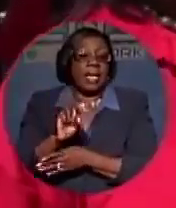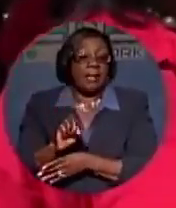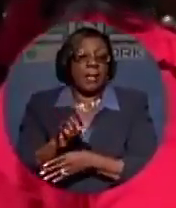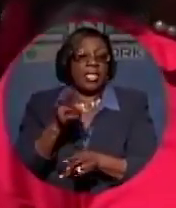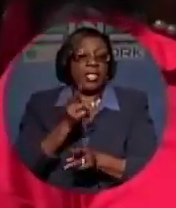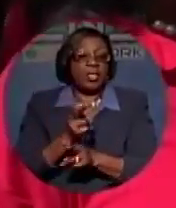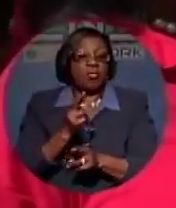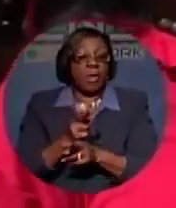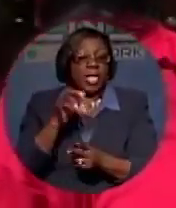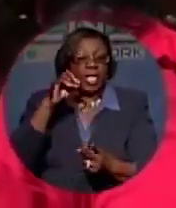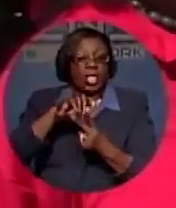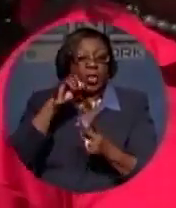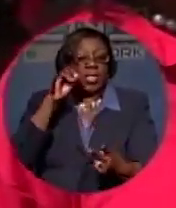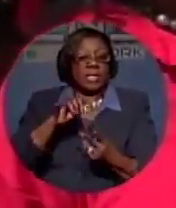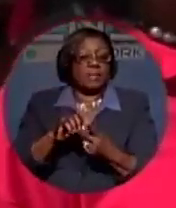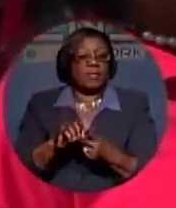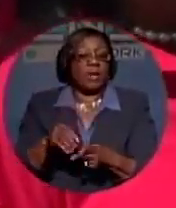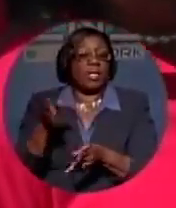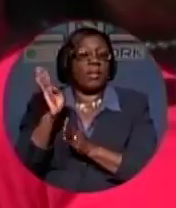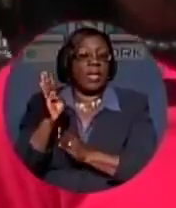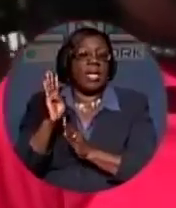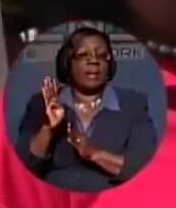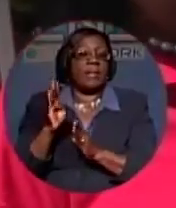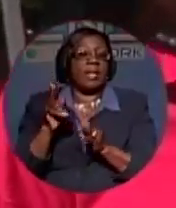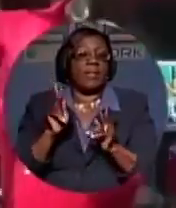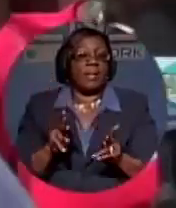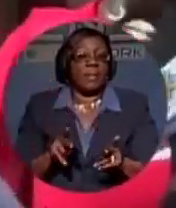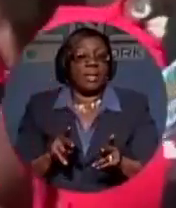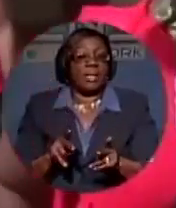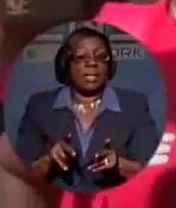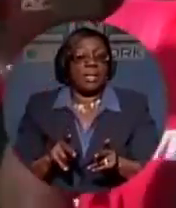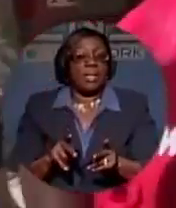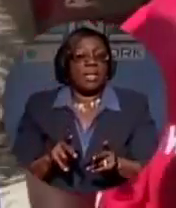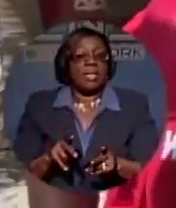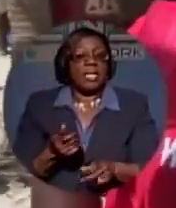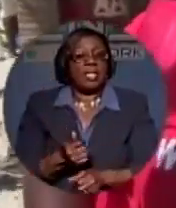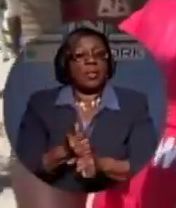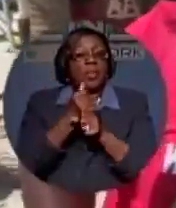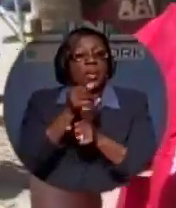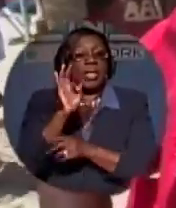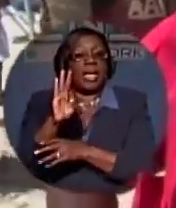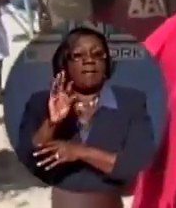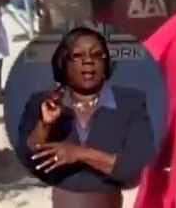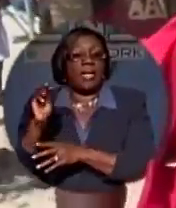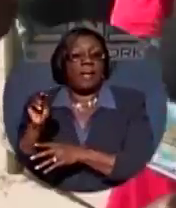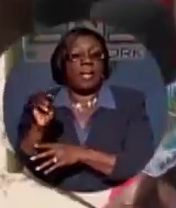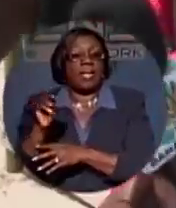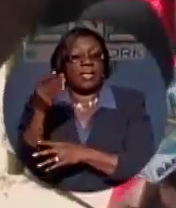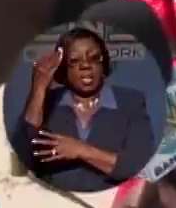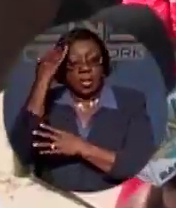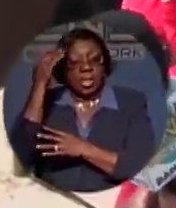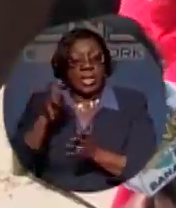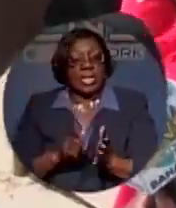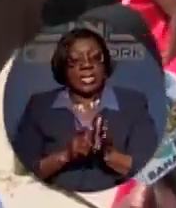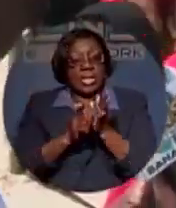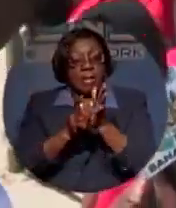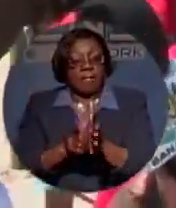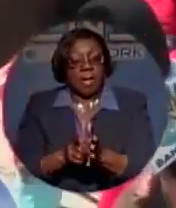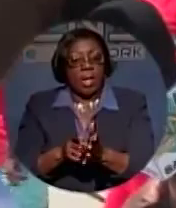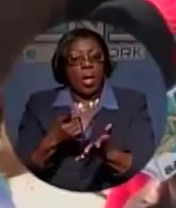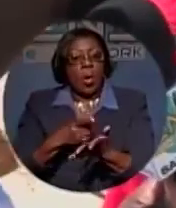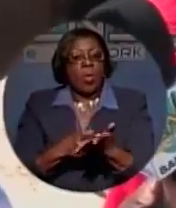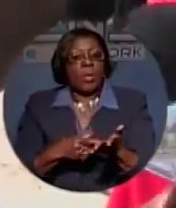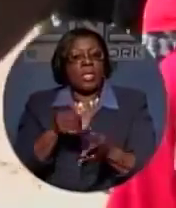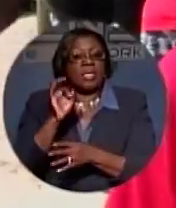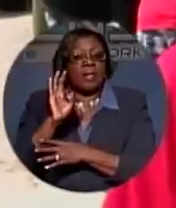I think they're doing a pretty good job. I haven't seen anyone do anything else better. I support the FNM because I know they deliver. What has the Free National Movement